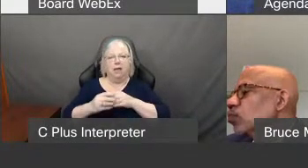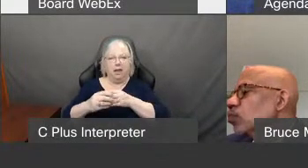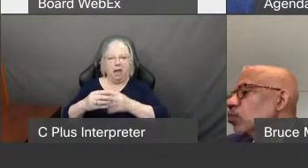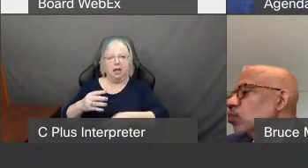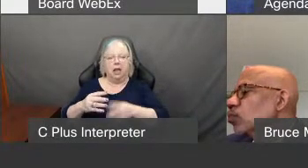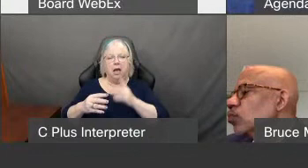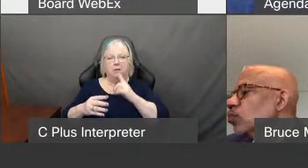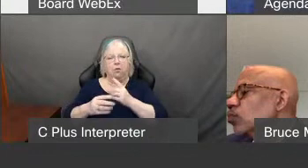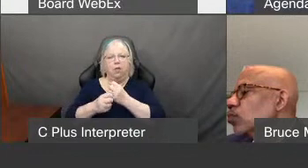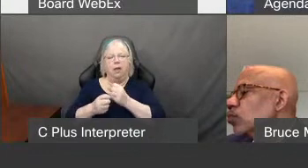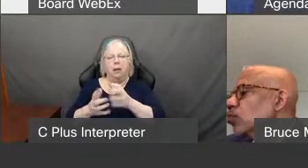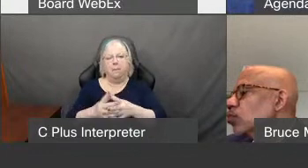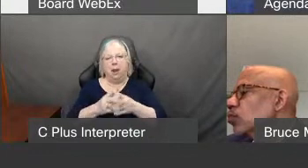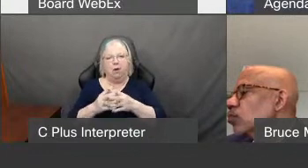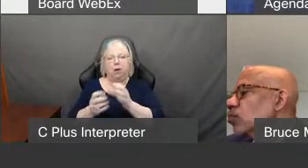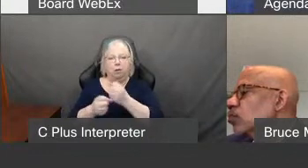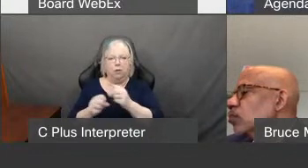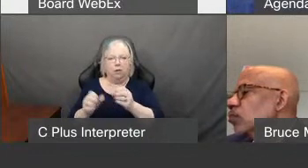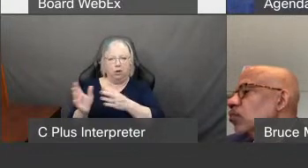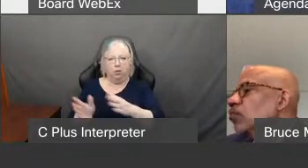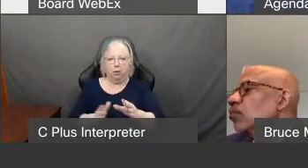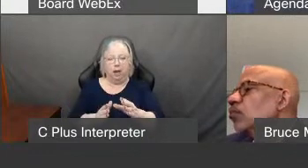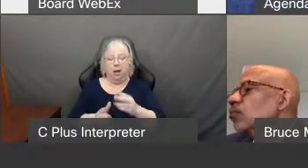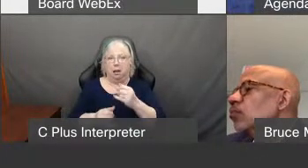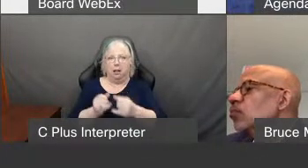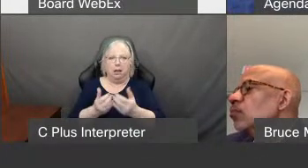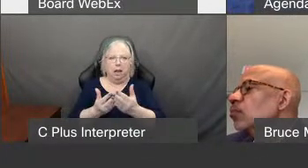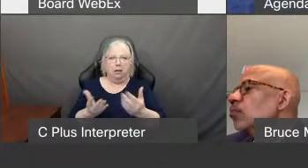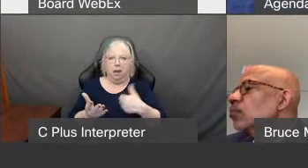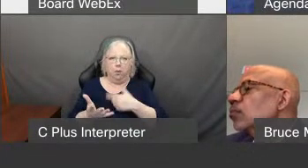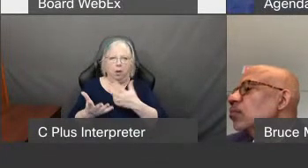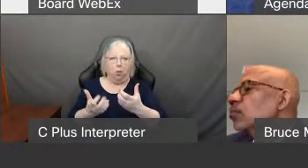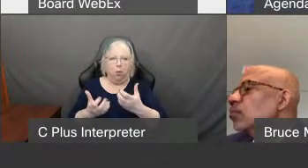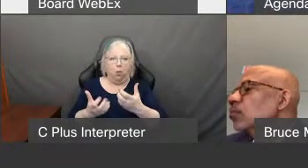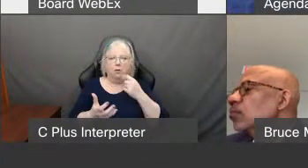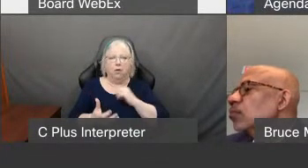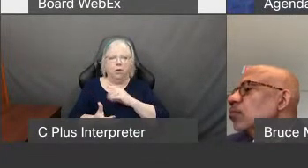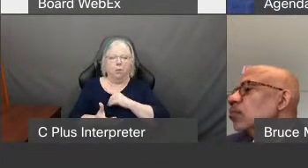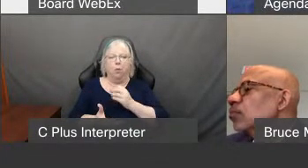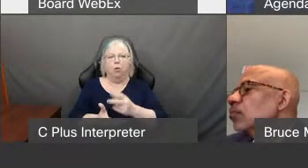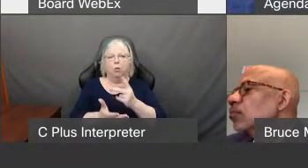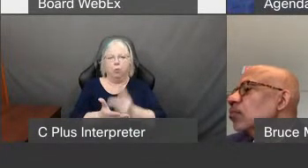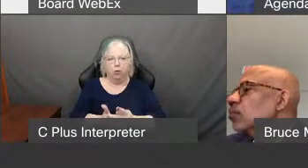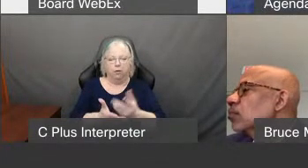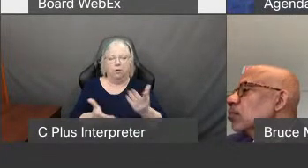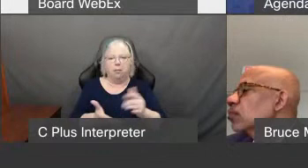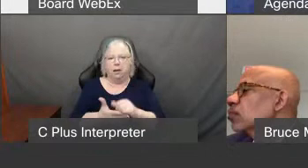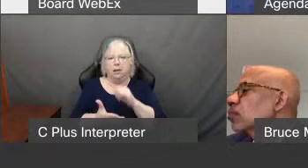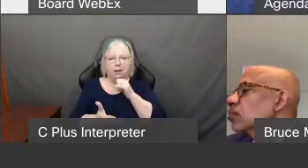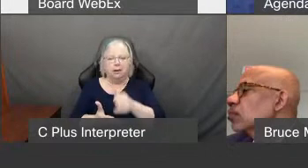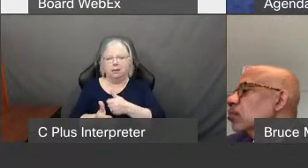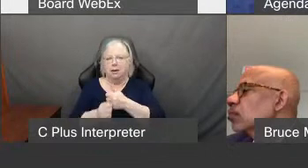we ever want to do, A, is for the board to approve something that does not meet the guidelines because we all are held